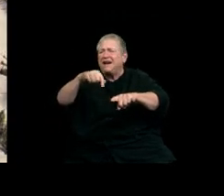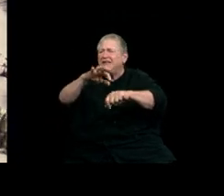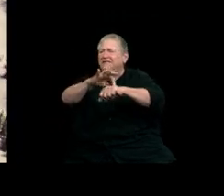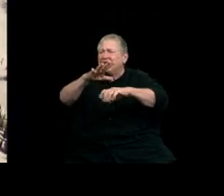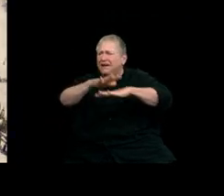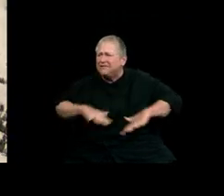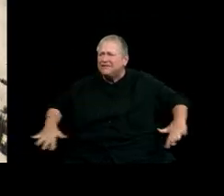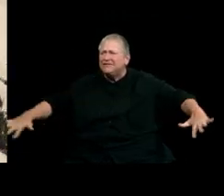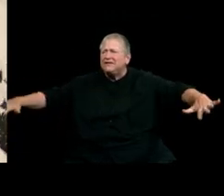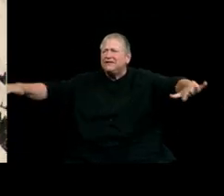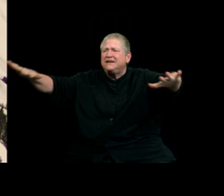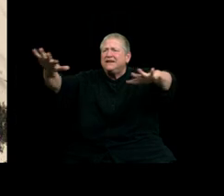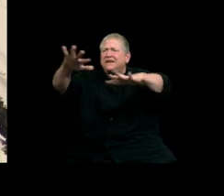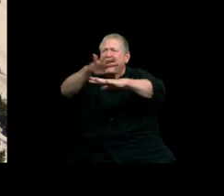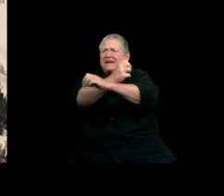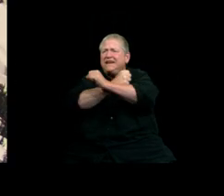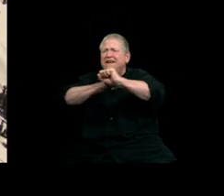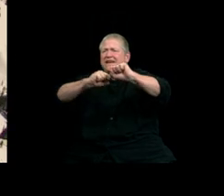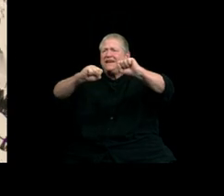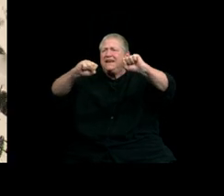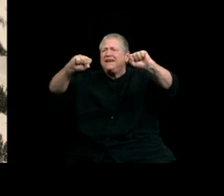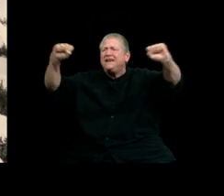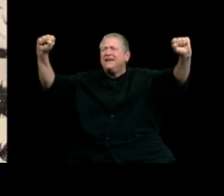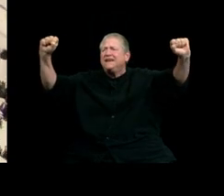land of the free